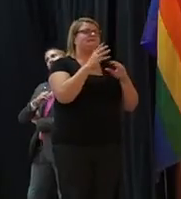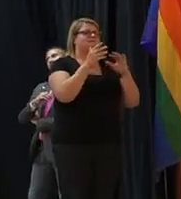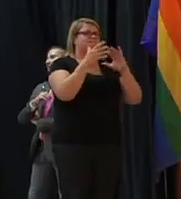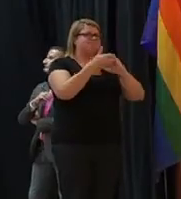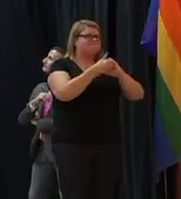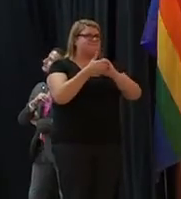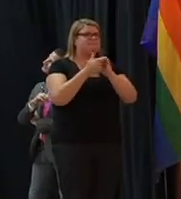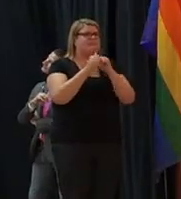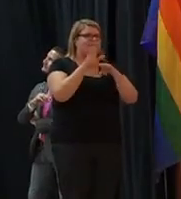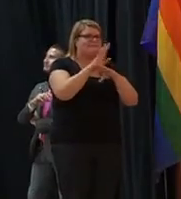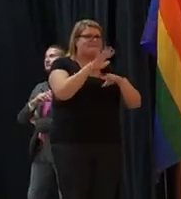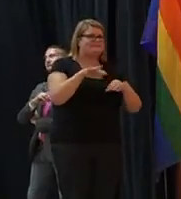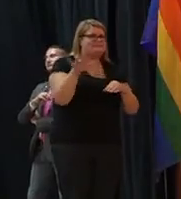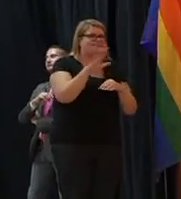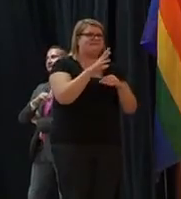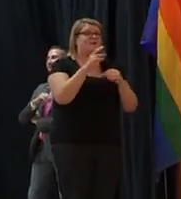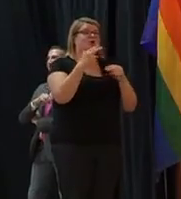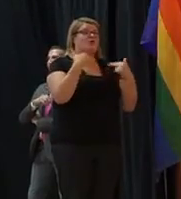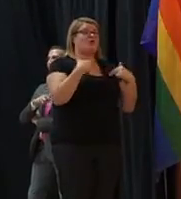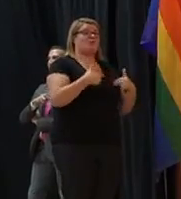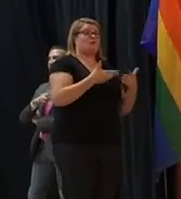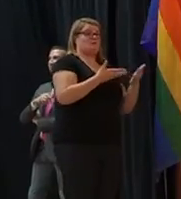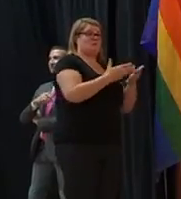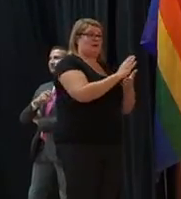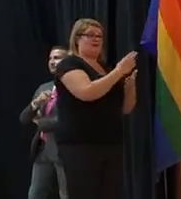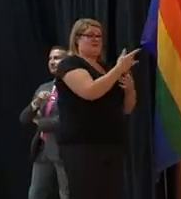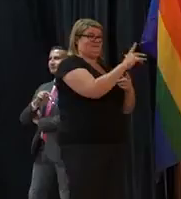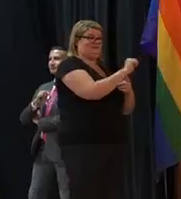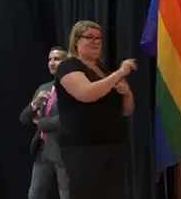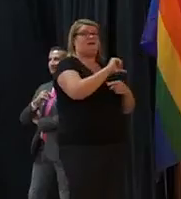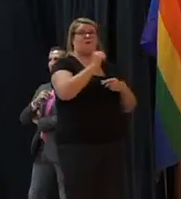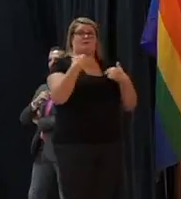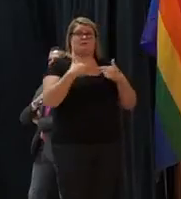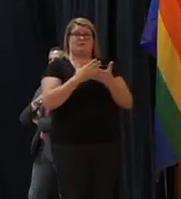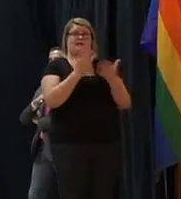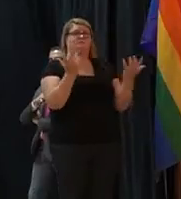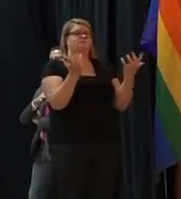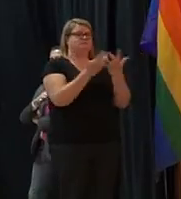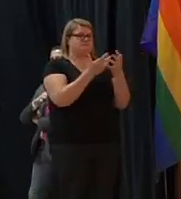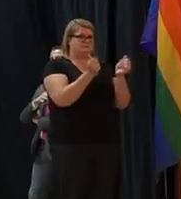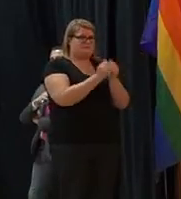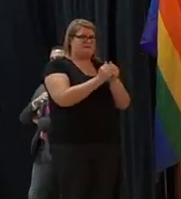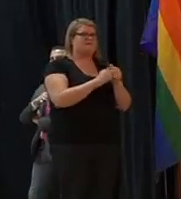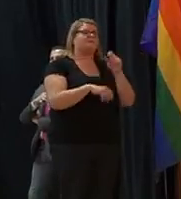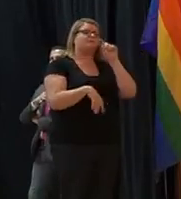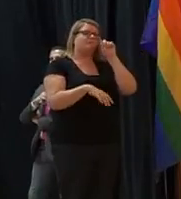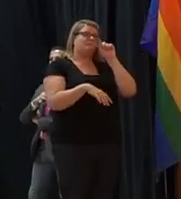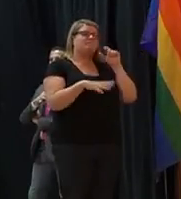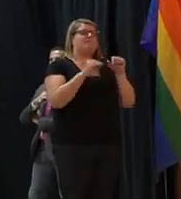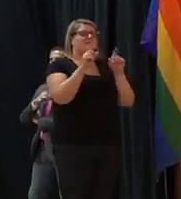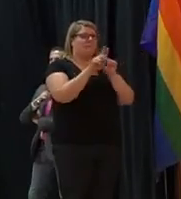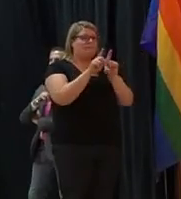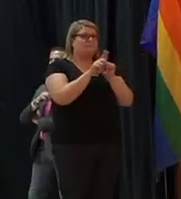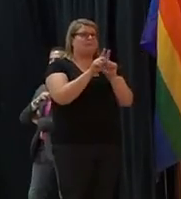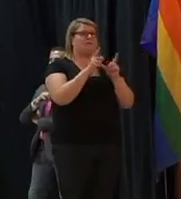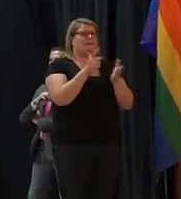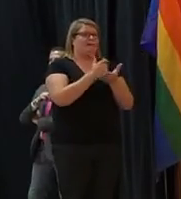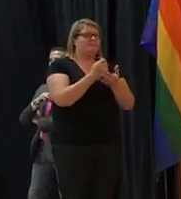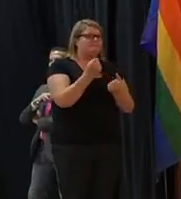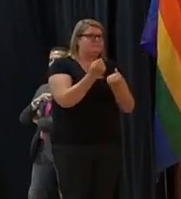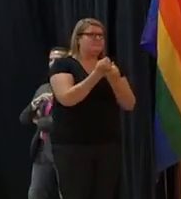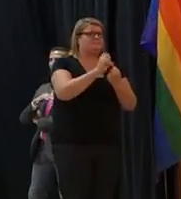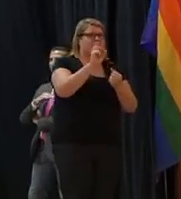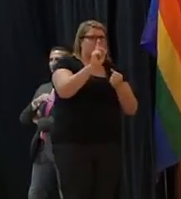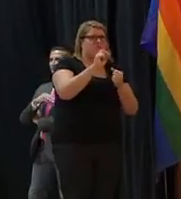integrate LGBTI human rights with other human rights work and in other exchanges about democracy, rule of